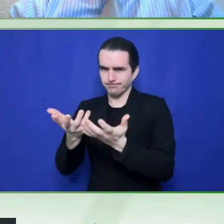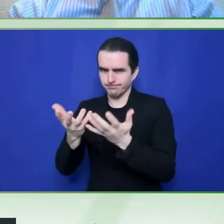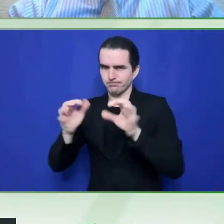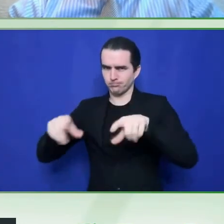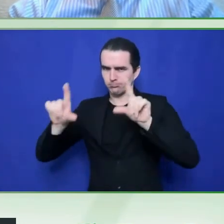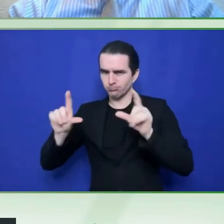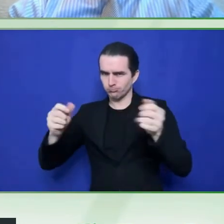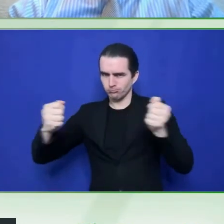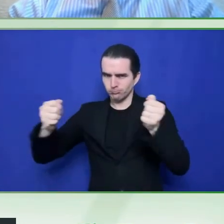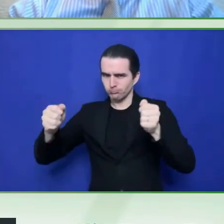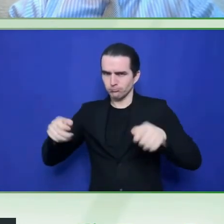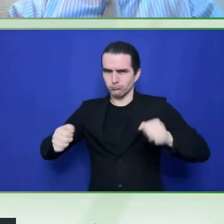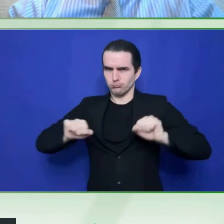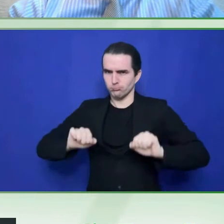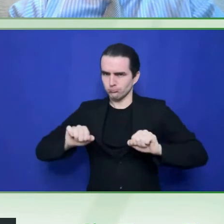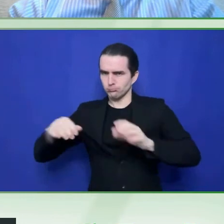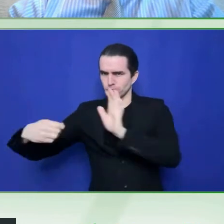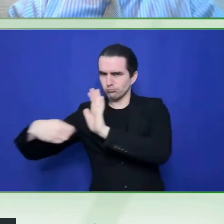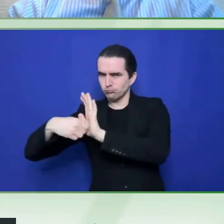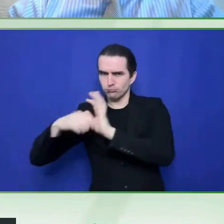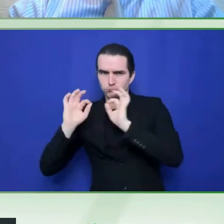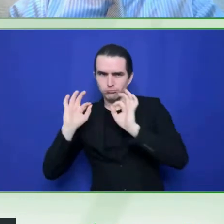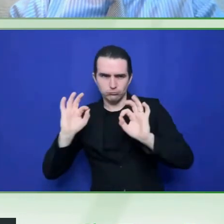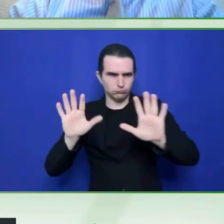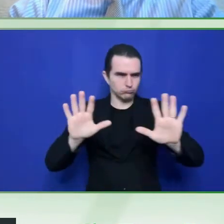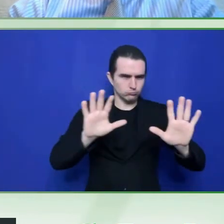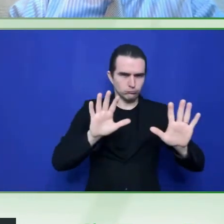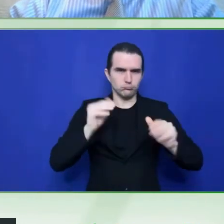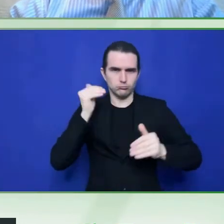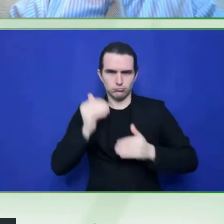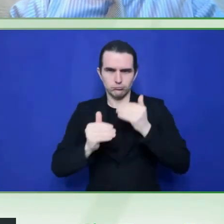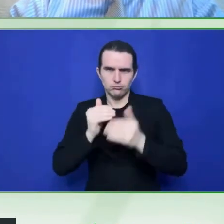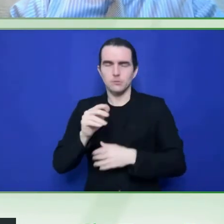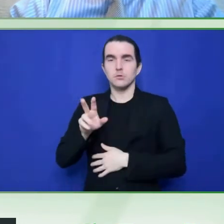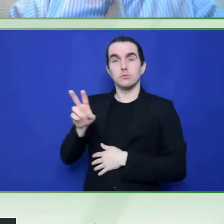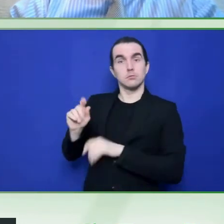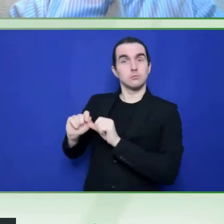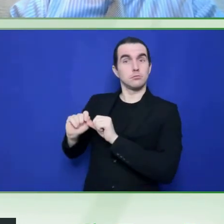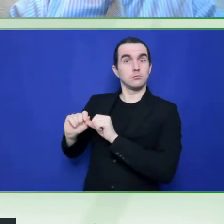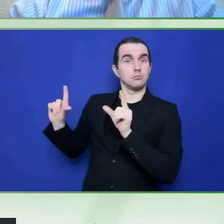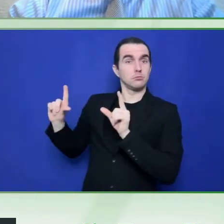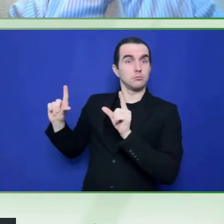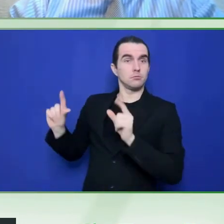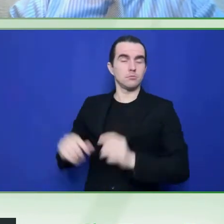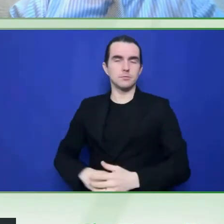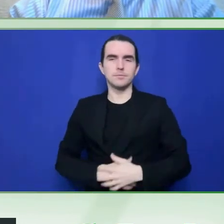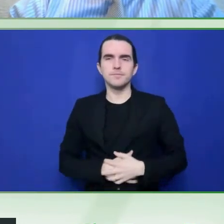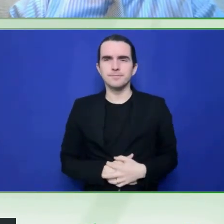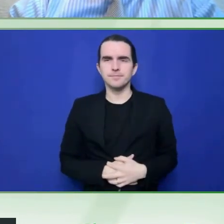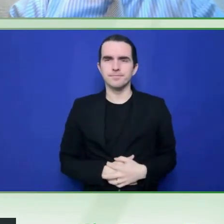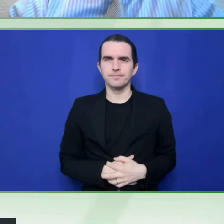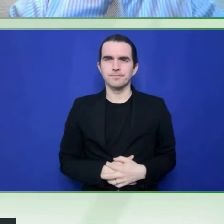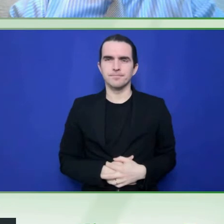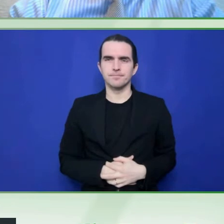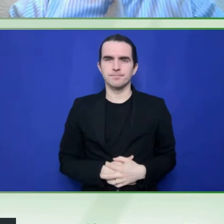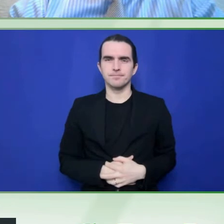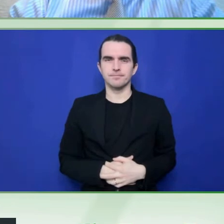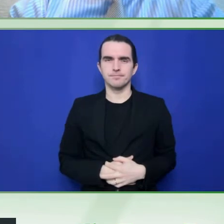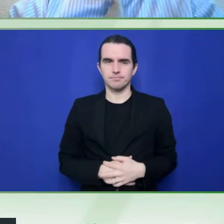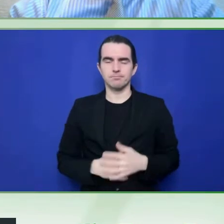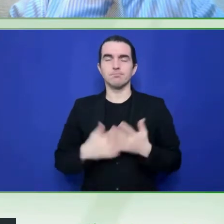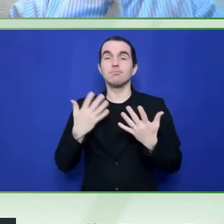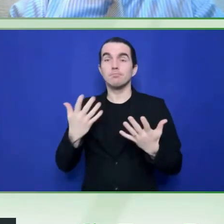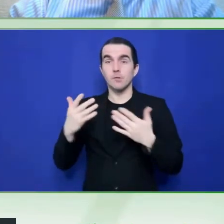that you need to be able to work. And for us to achieve that, we had to make 3 shifts. One of them is the